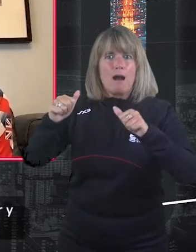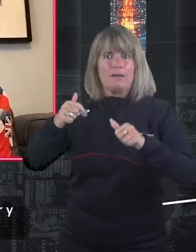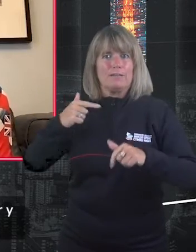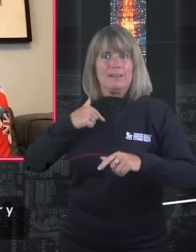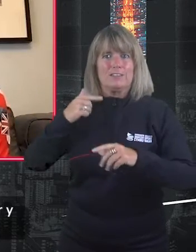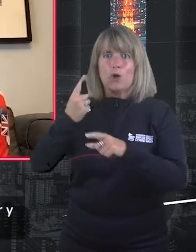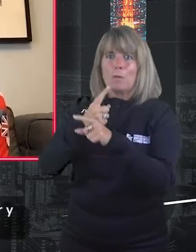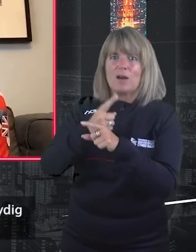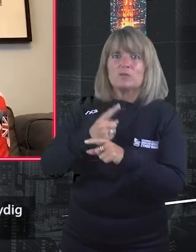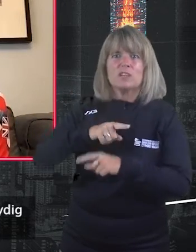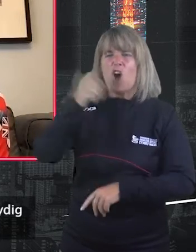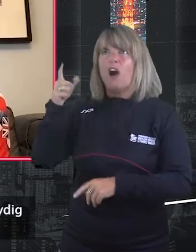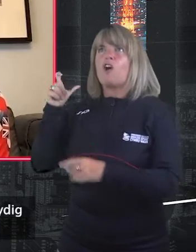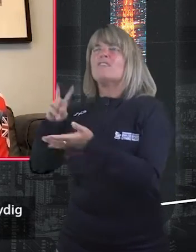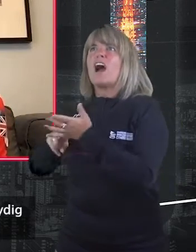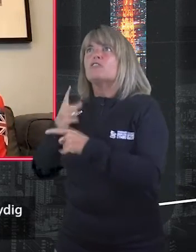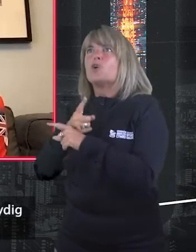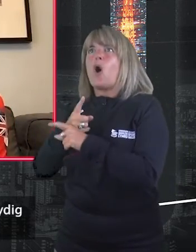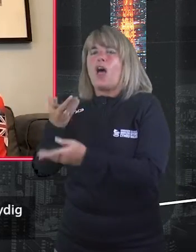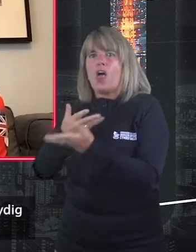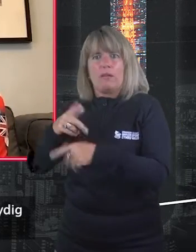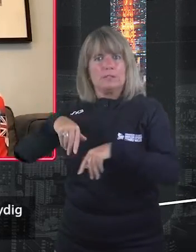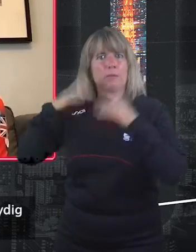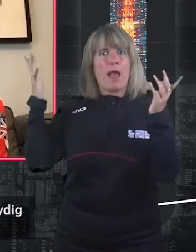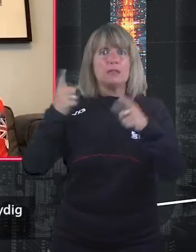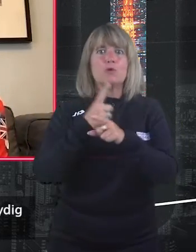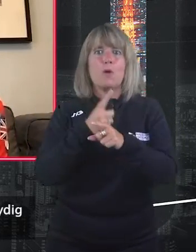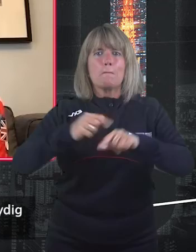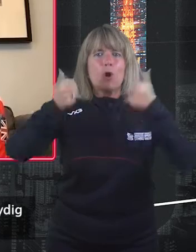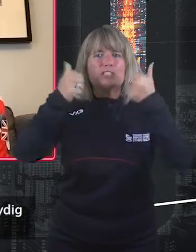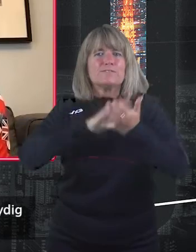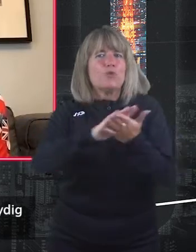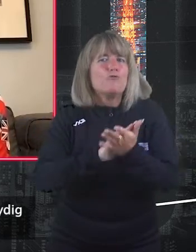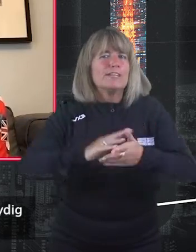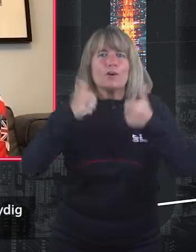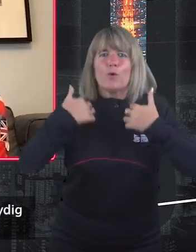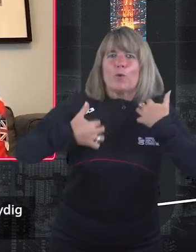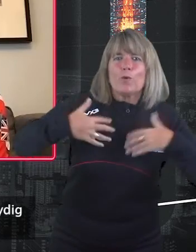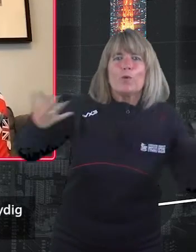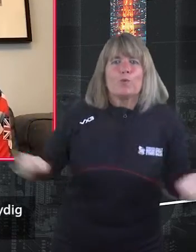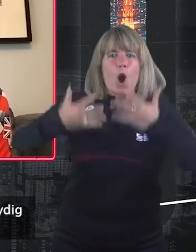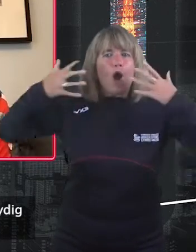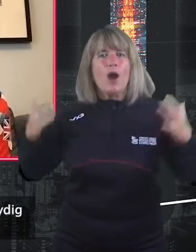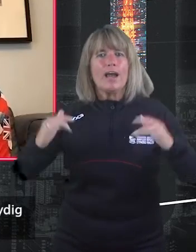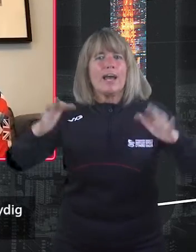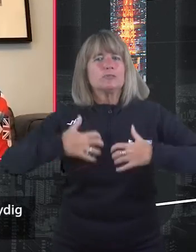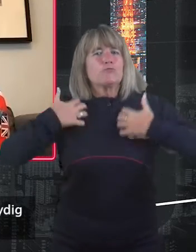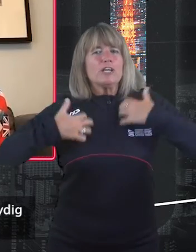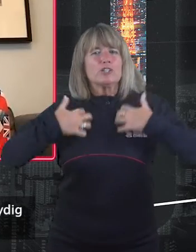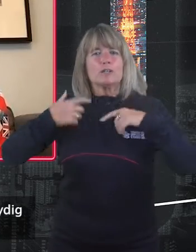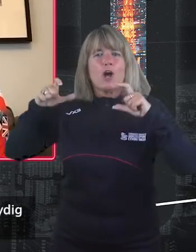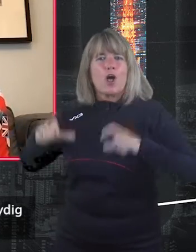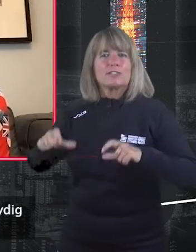you know, something else to talk about other than COVID, some positive stories, and yeah, maybe just that little bit of spark of